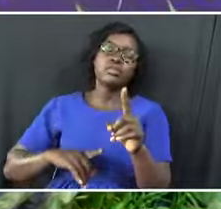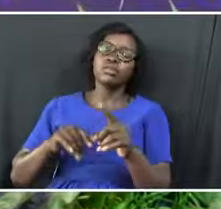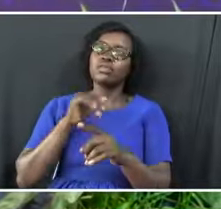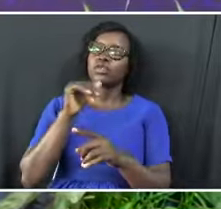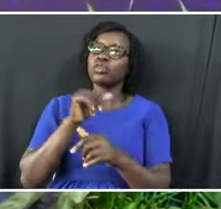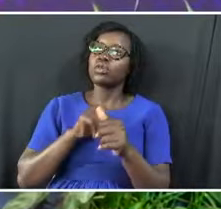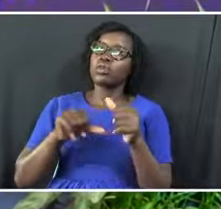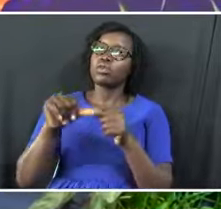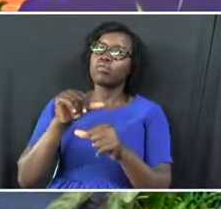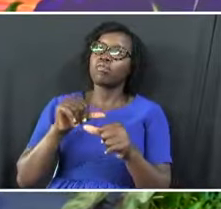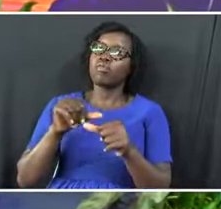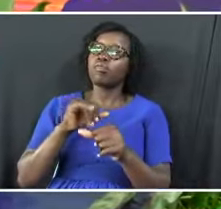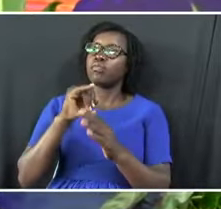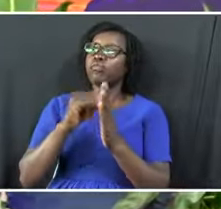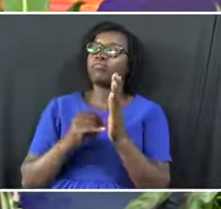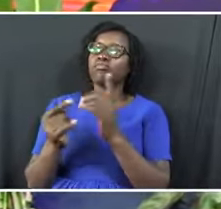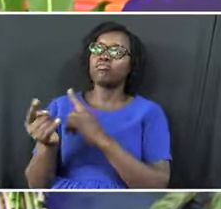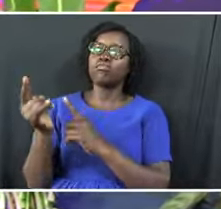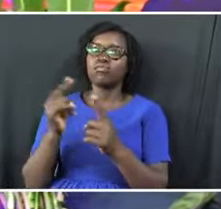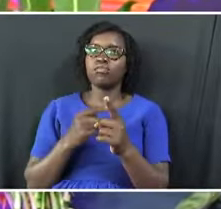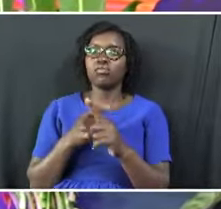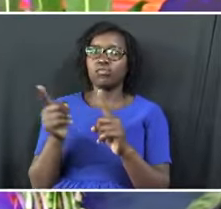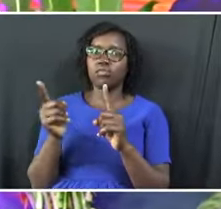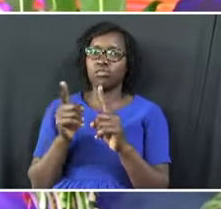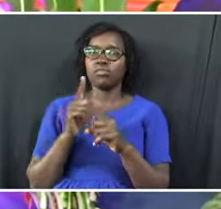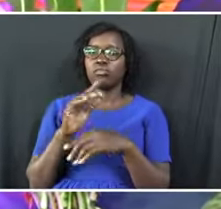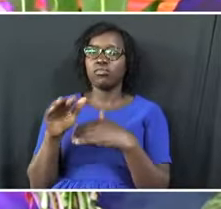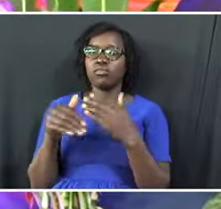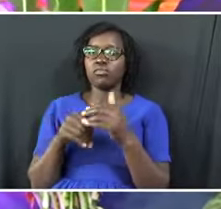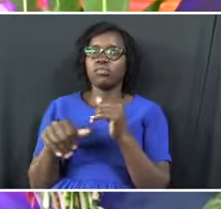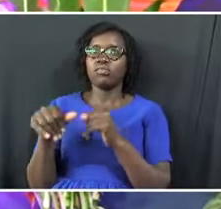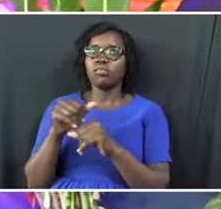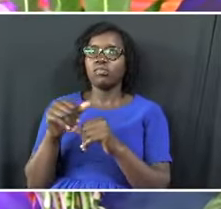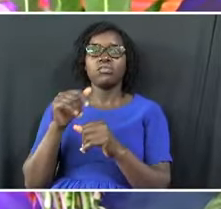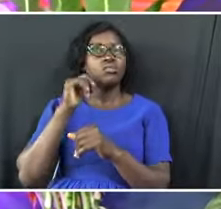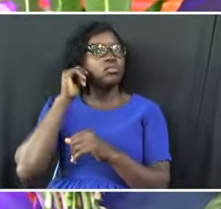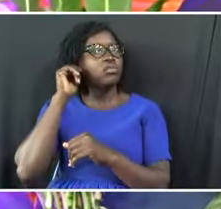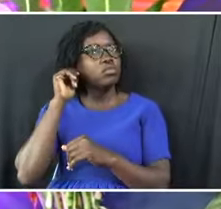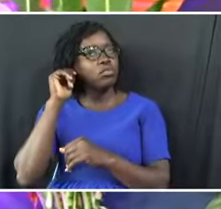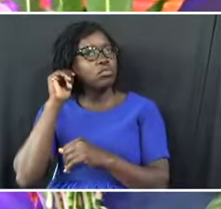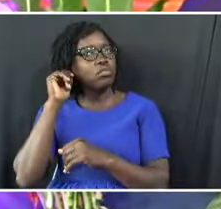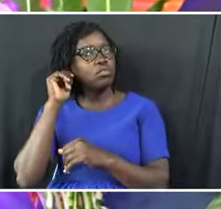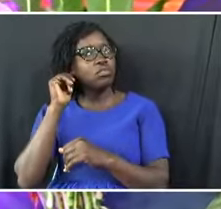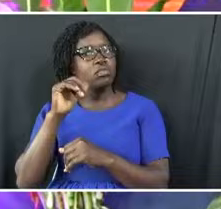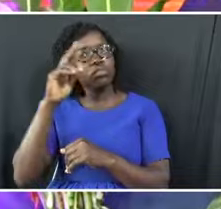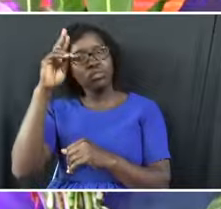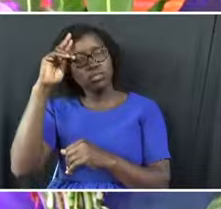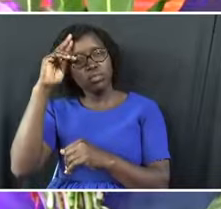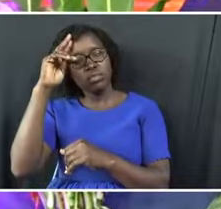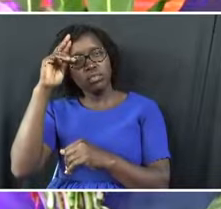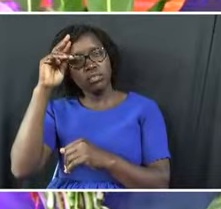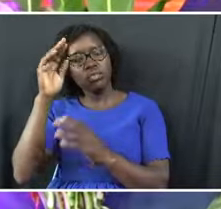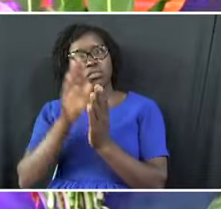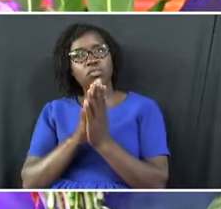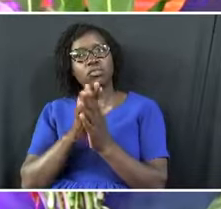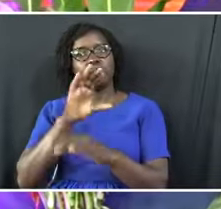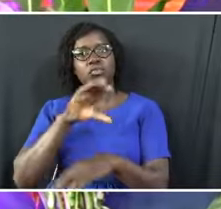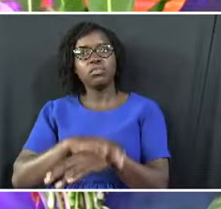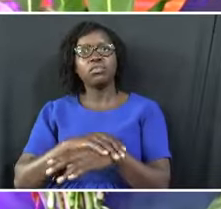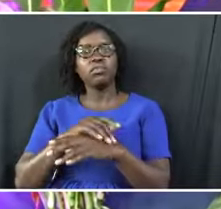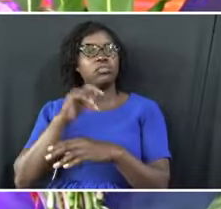all about just coming, but it is all about obedience and the reason to ask why we are